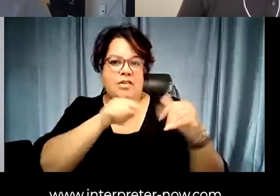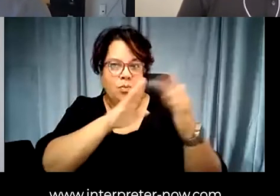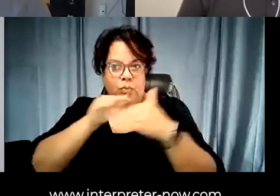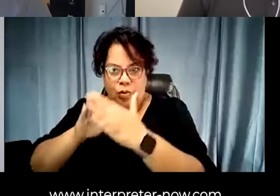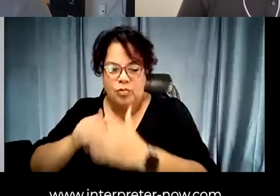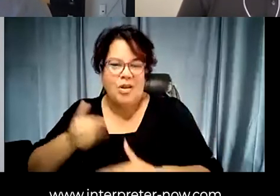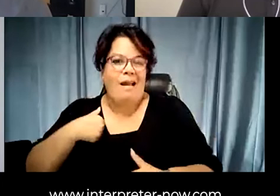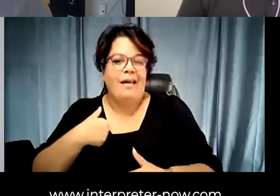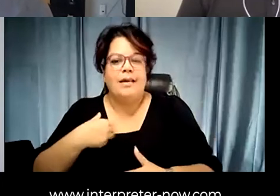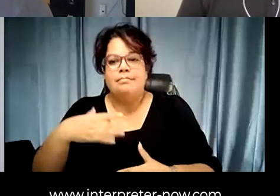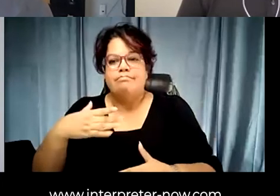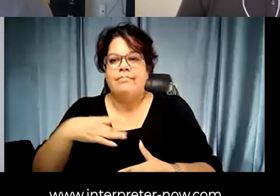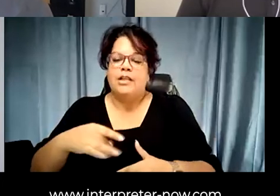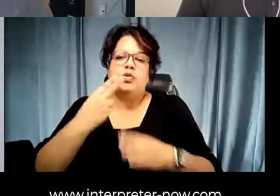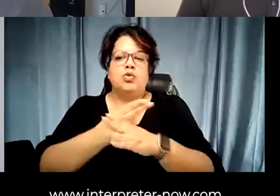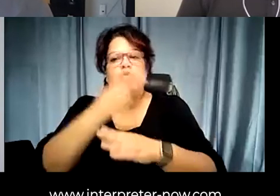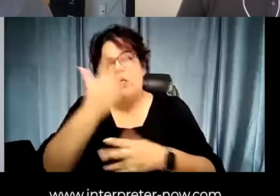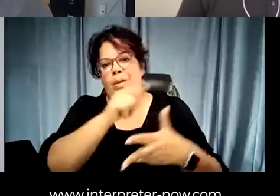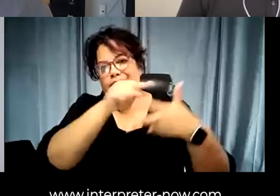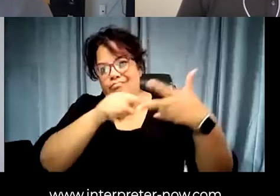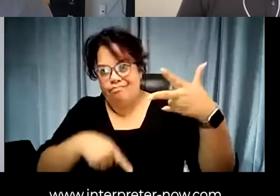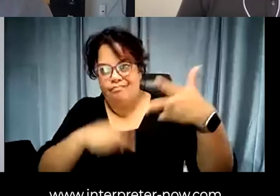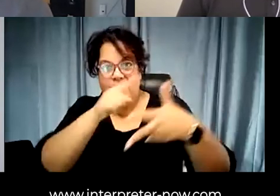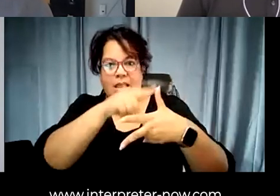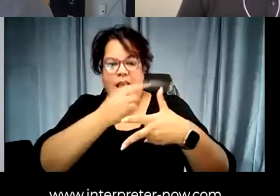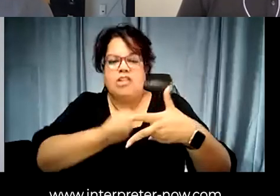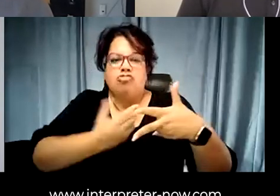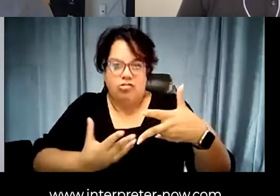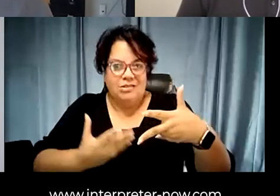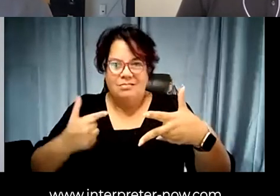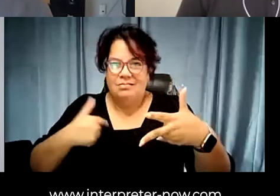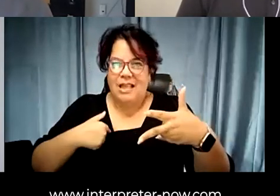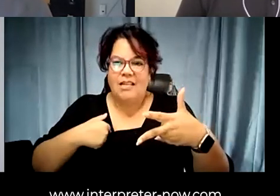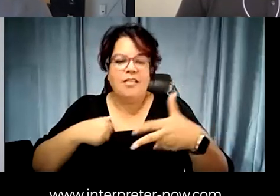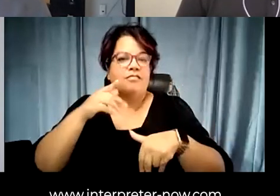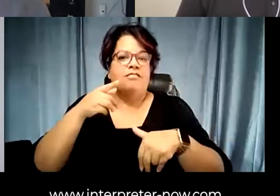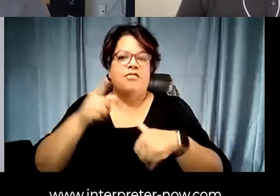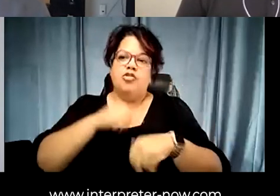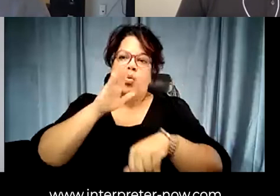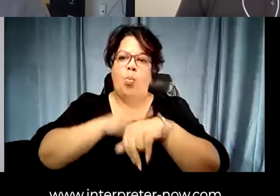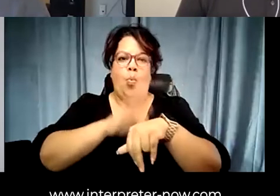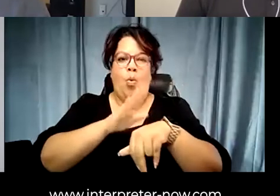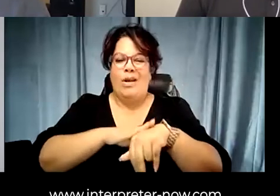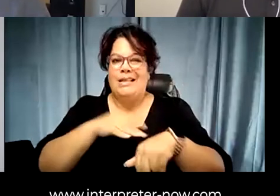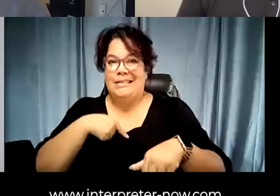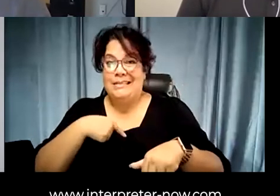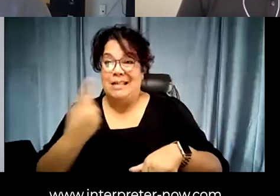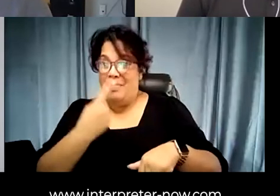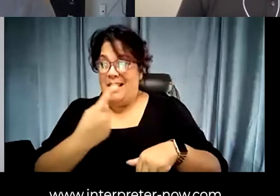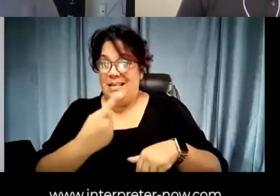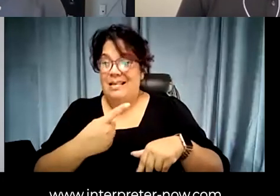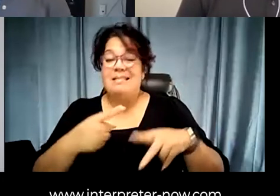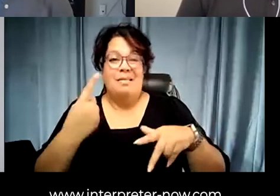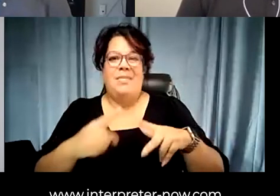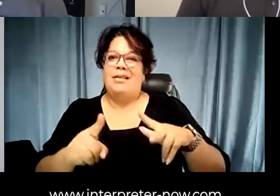key stages. So the first one is exhaustion. That's the earliest warning sign that is a key indicator that something is off.